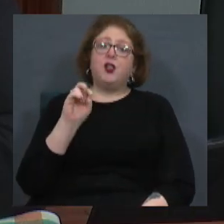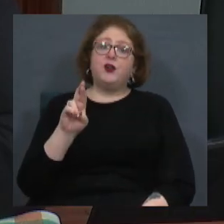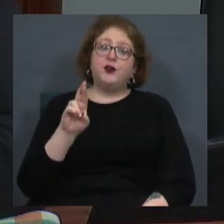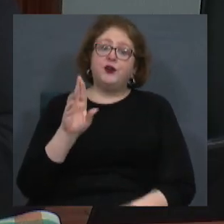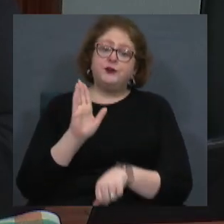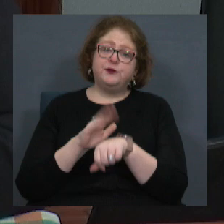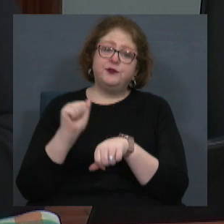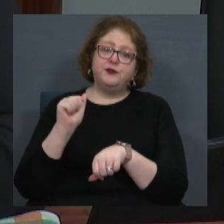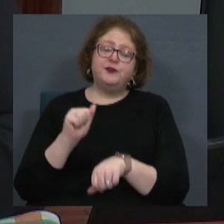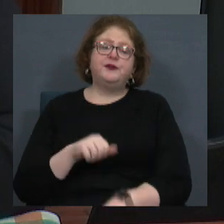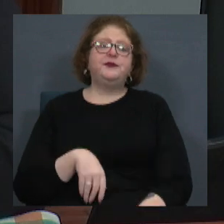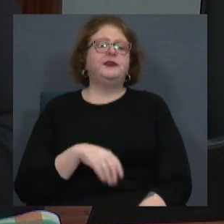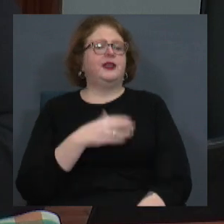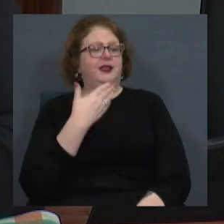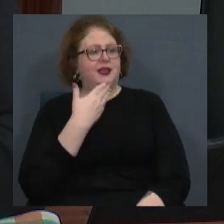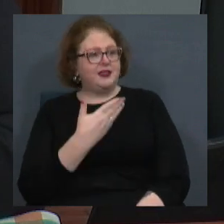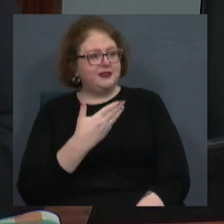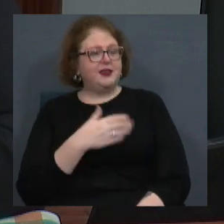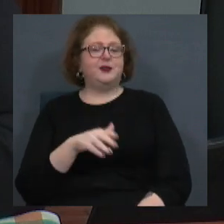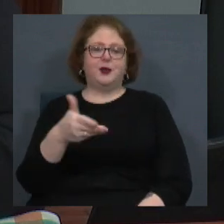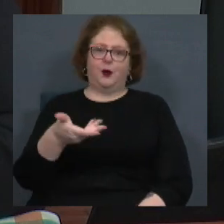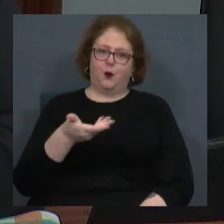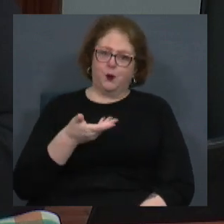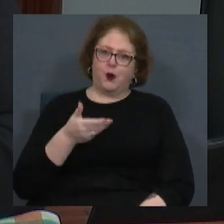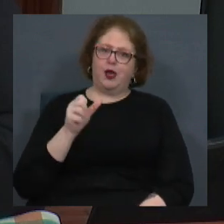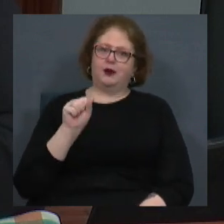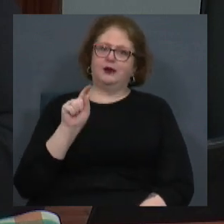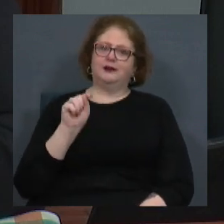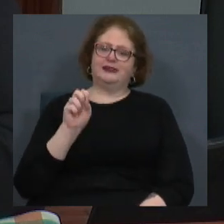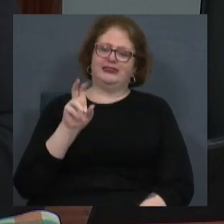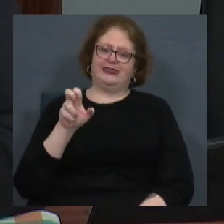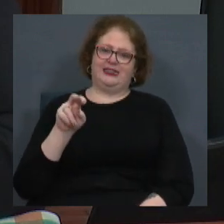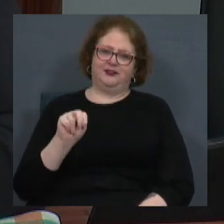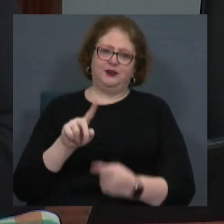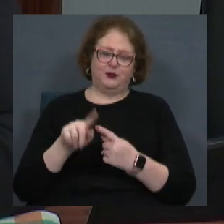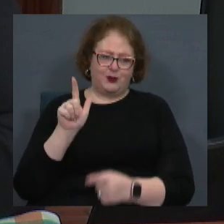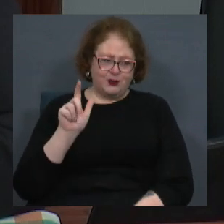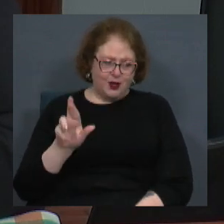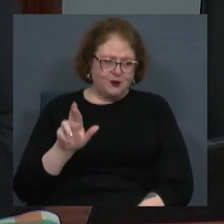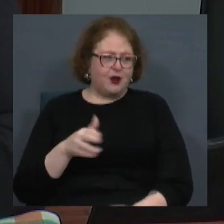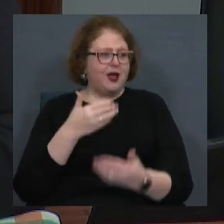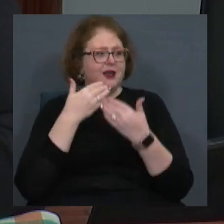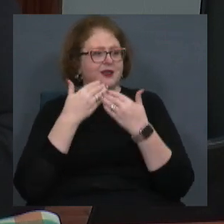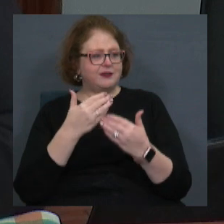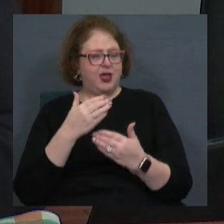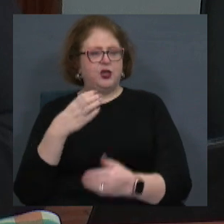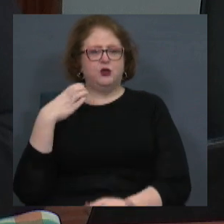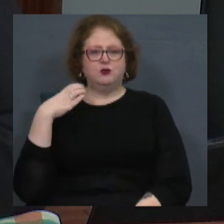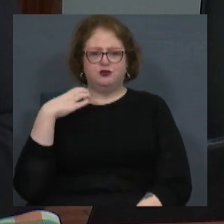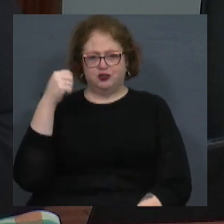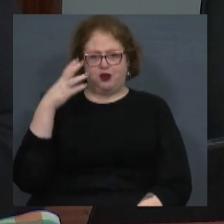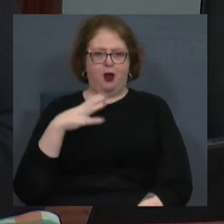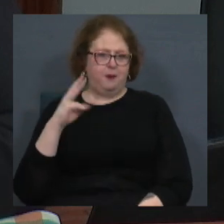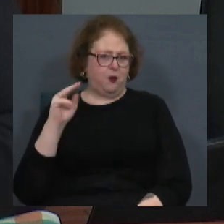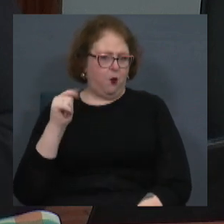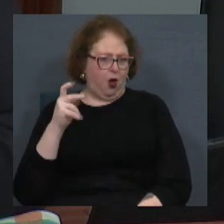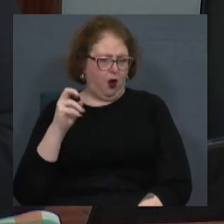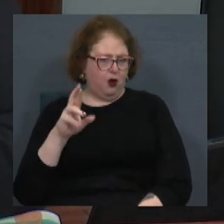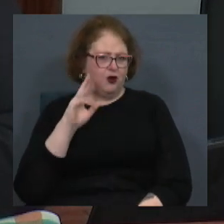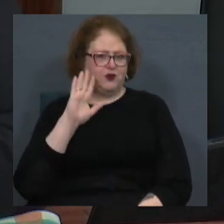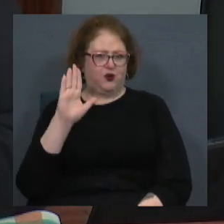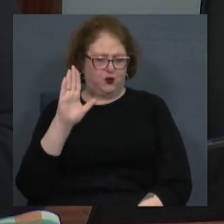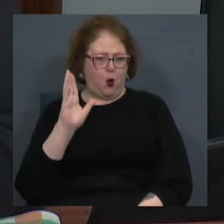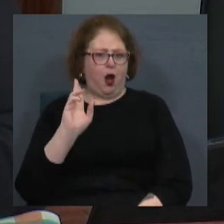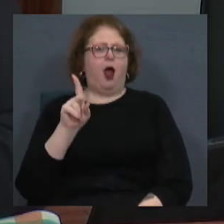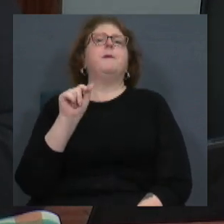welcome, Stephen to Little Rock. Glad to have you here. Chairman Walker, thank you for the presentation and the update. I just